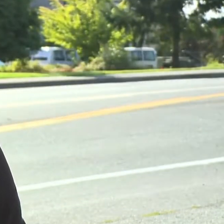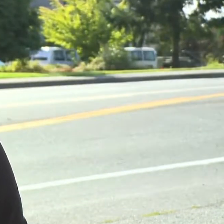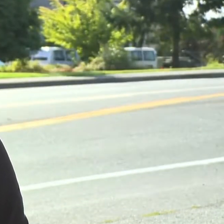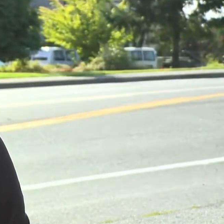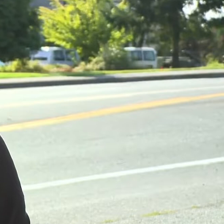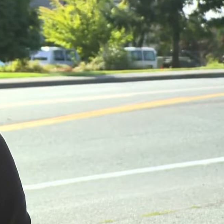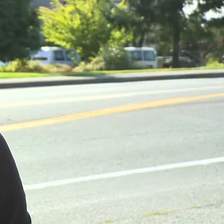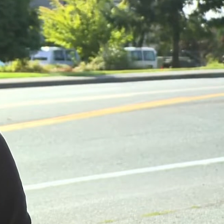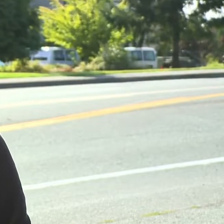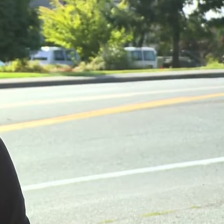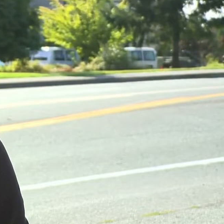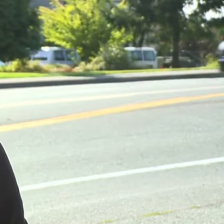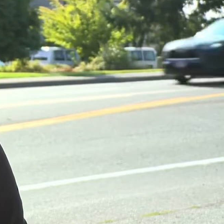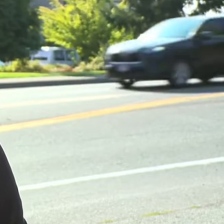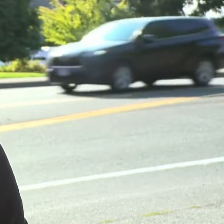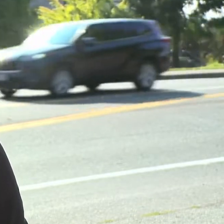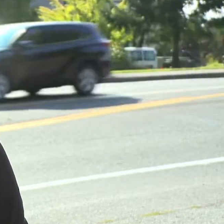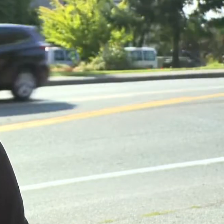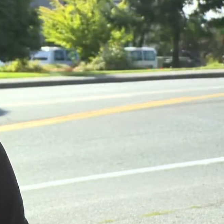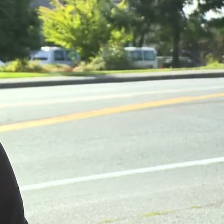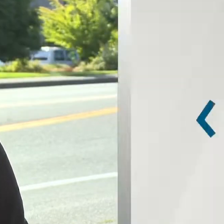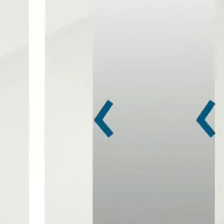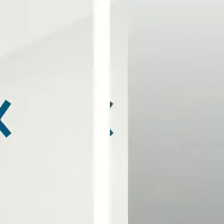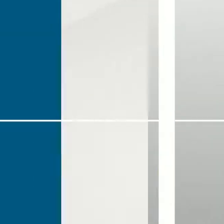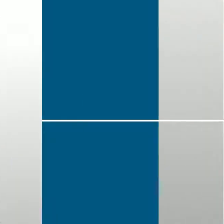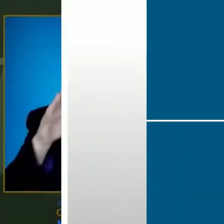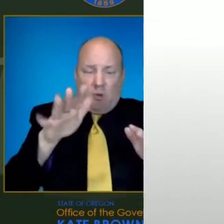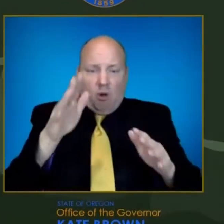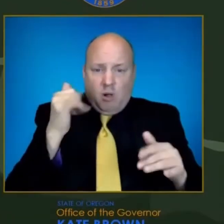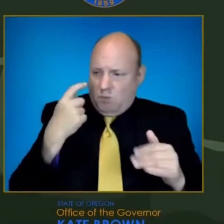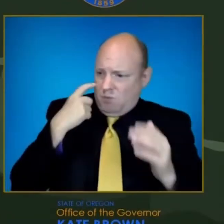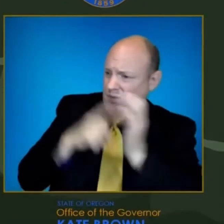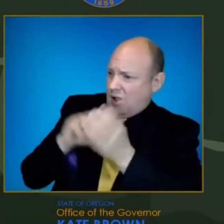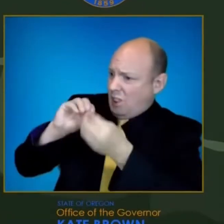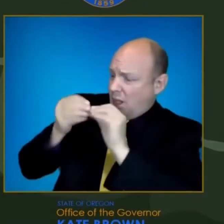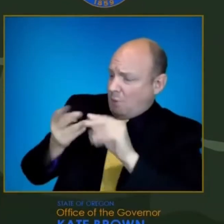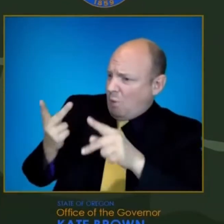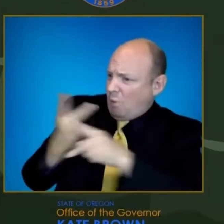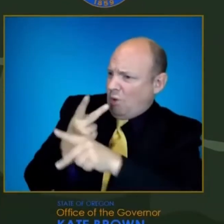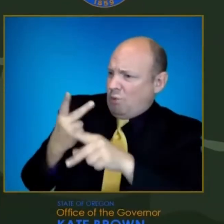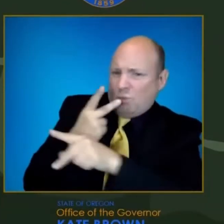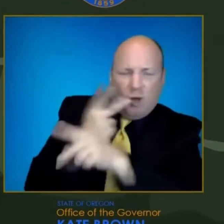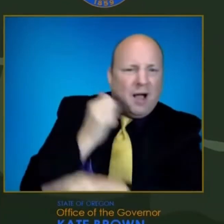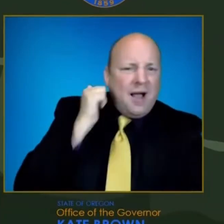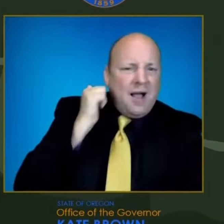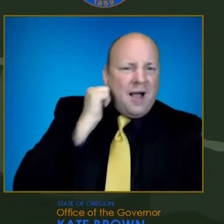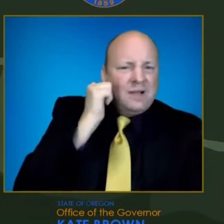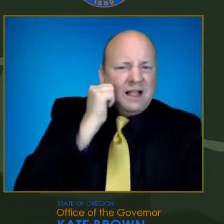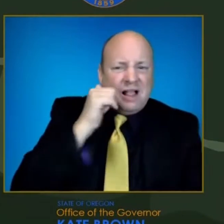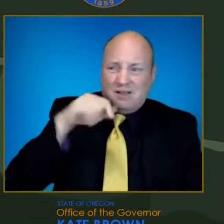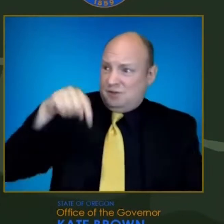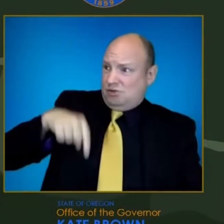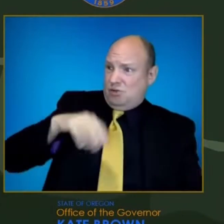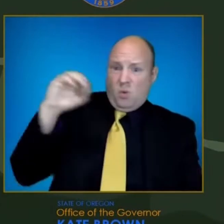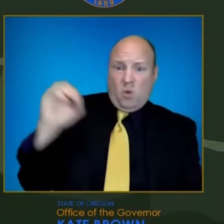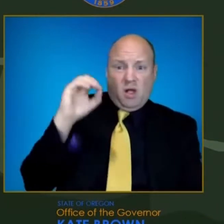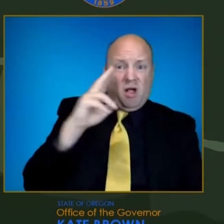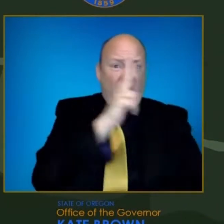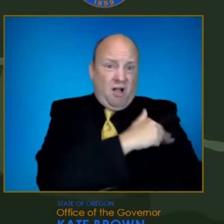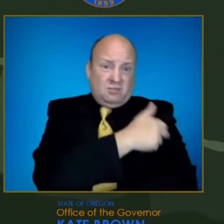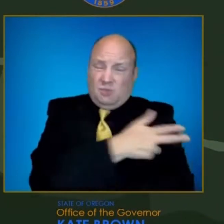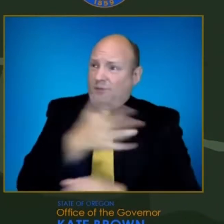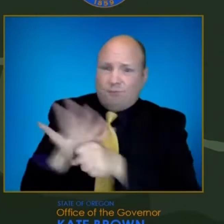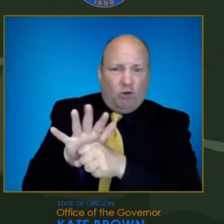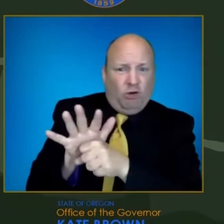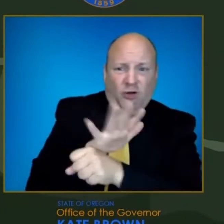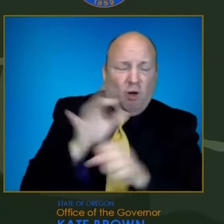it. The same message going to teachers. The situation in Oregon's hospitals is growing increasingly dire. Our healthcare system is on the